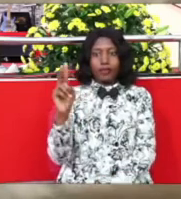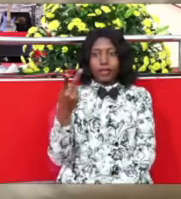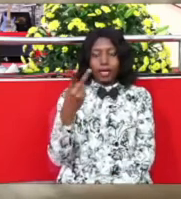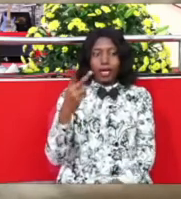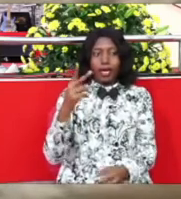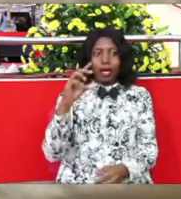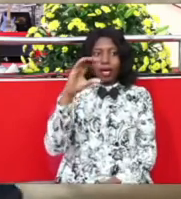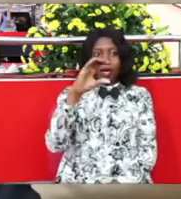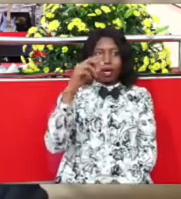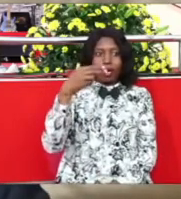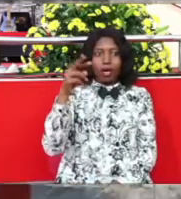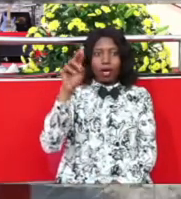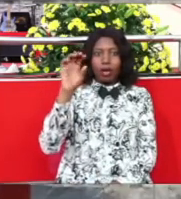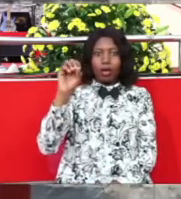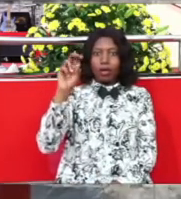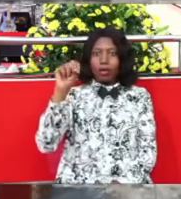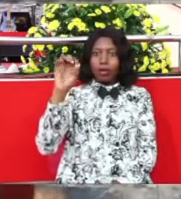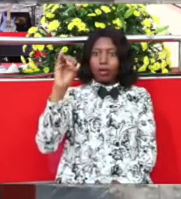verses 1 to 3.